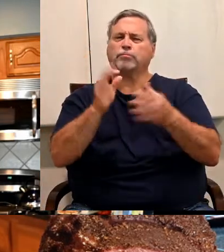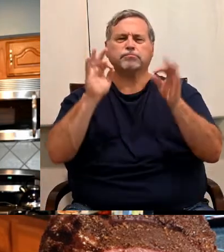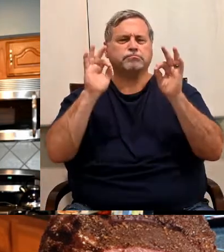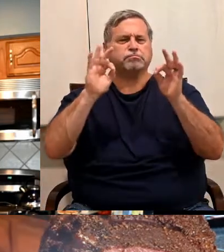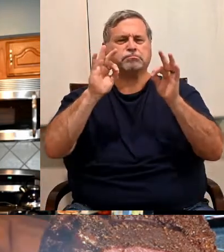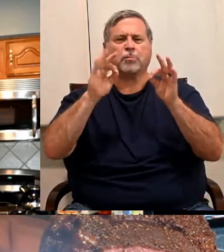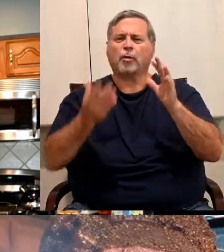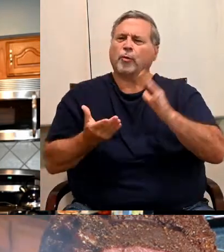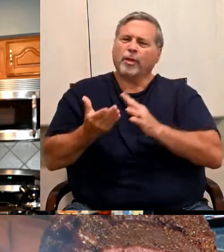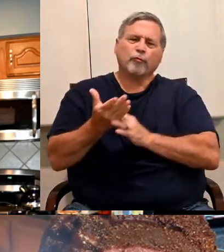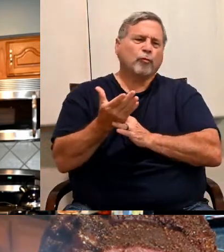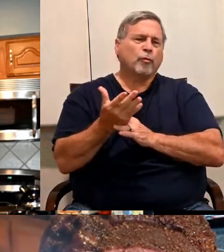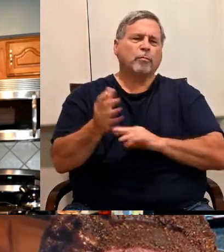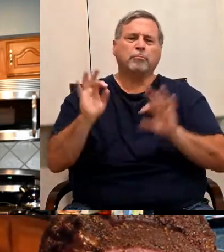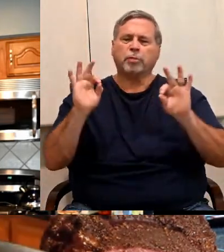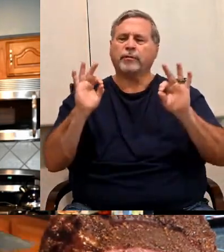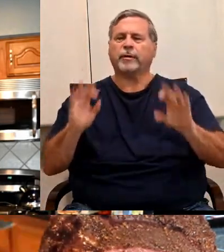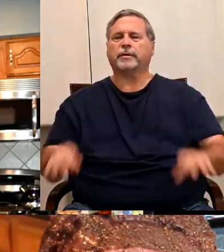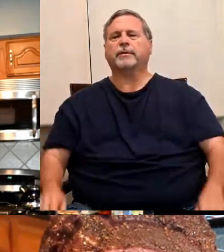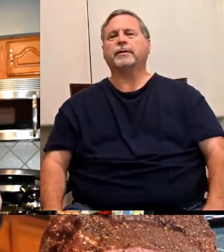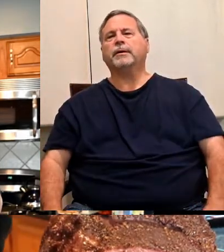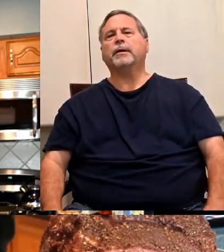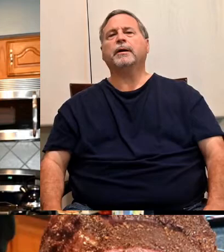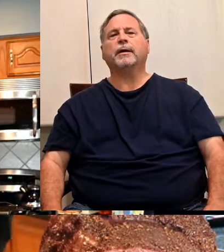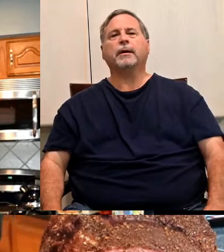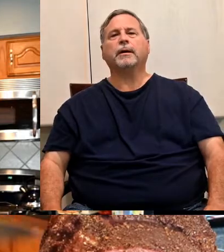Looks like it's cooked all the way through.